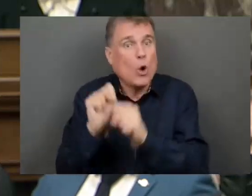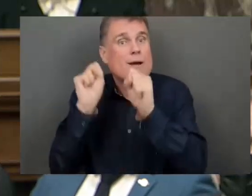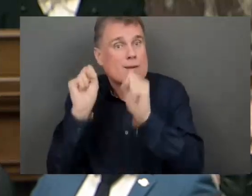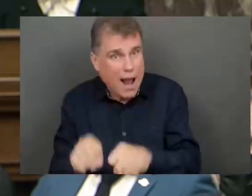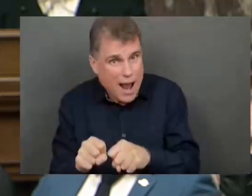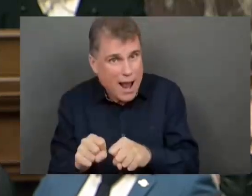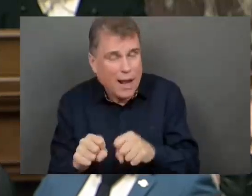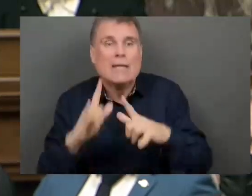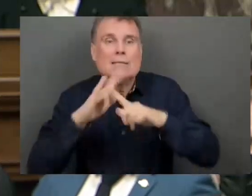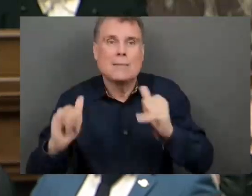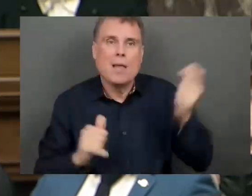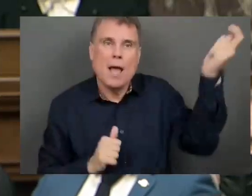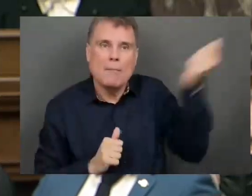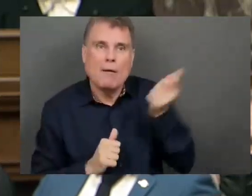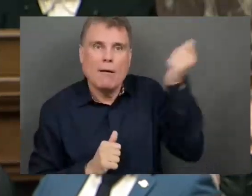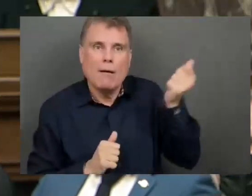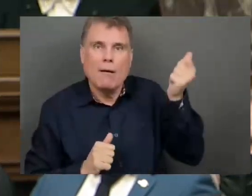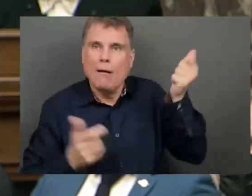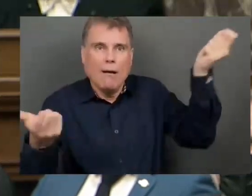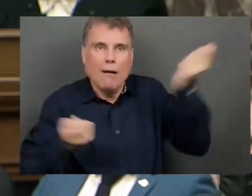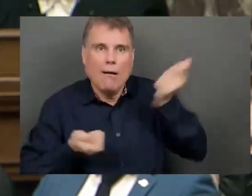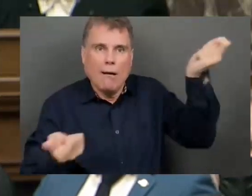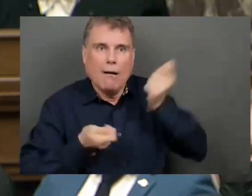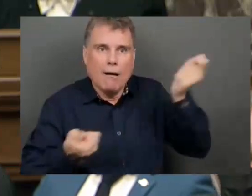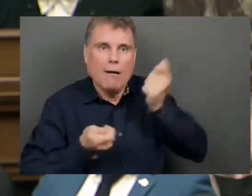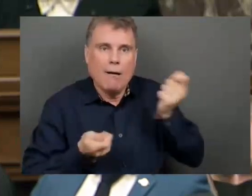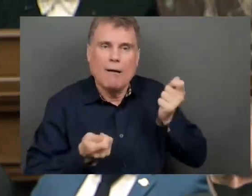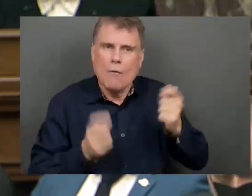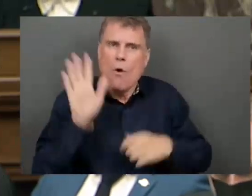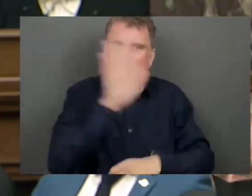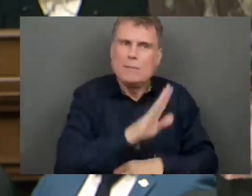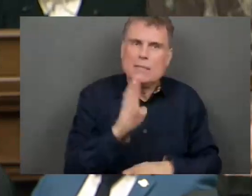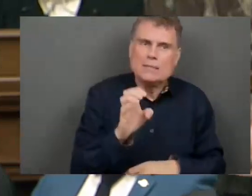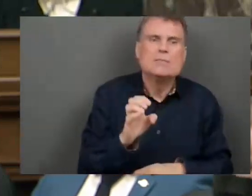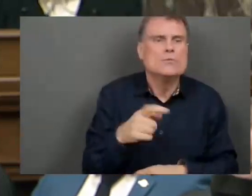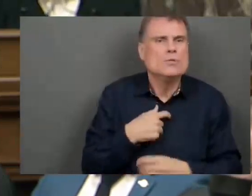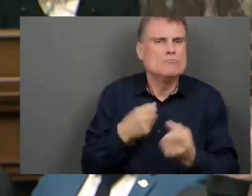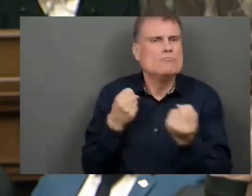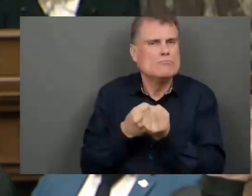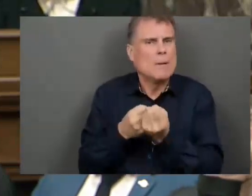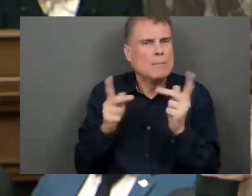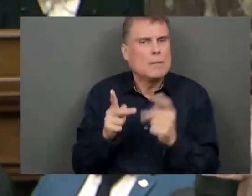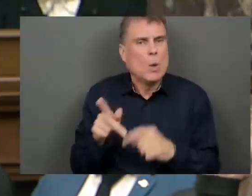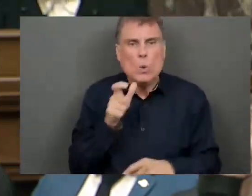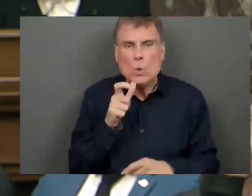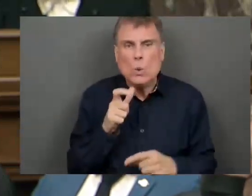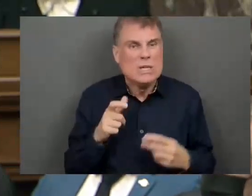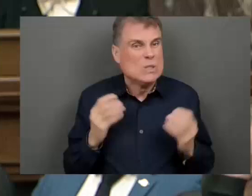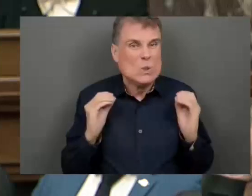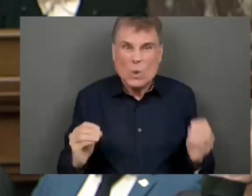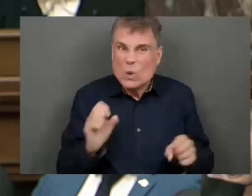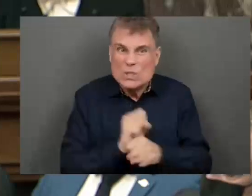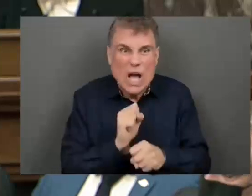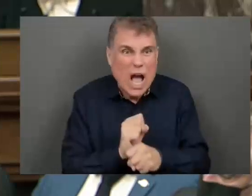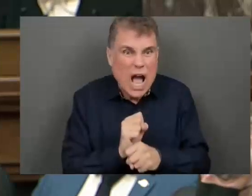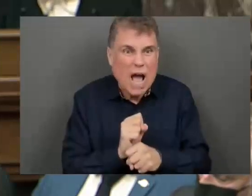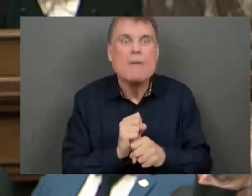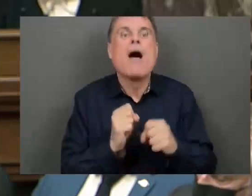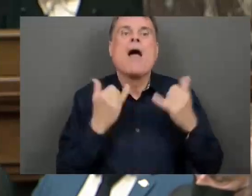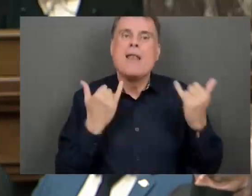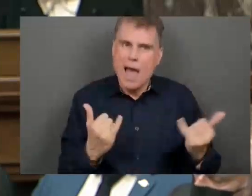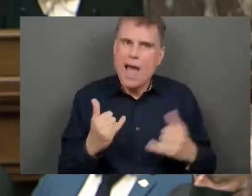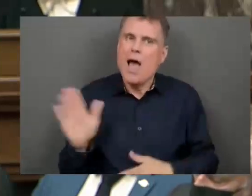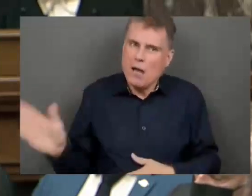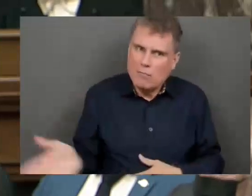province, supporting people who have been alienated from the workforce so that they can add earned employment income along with income